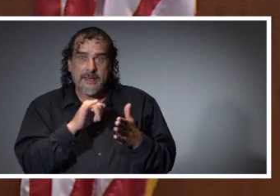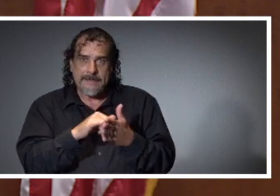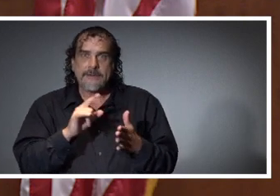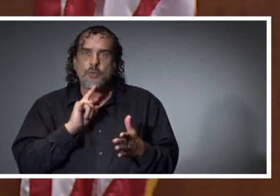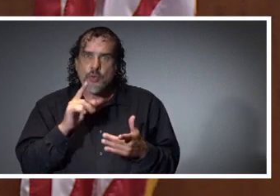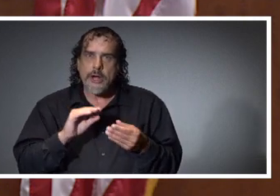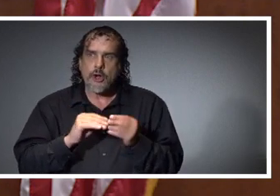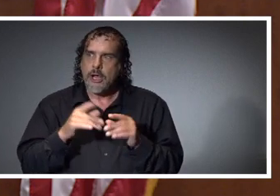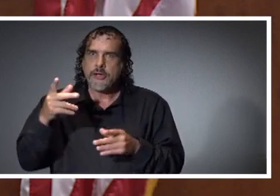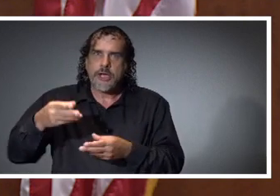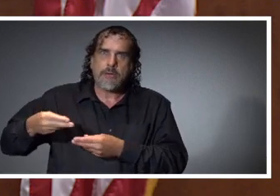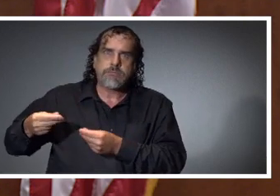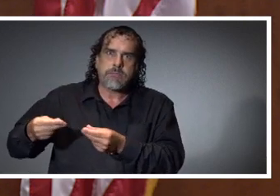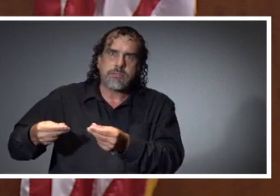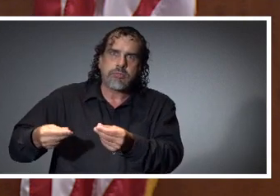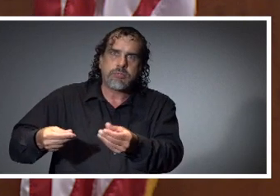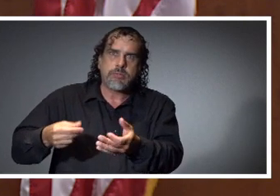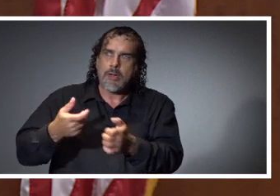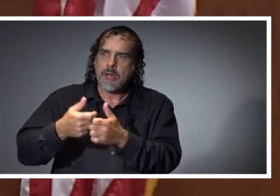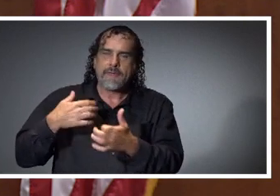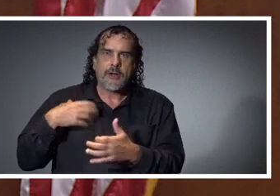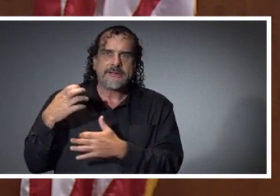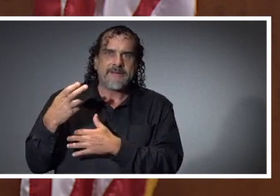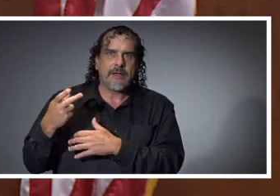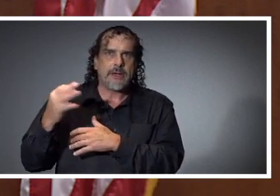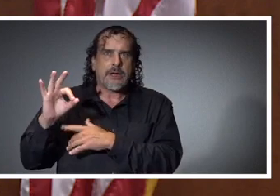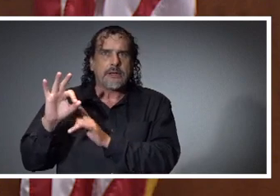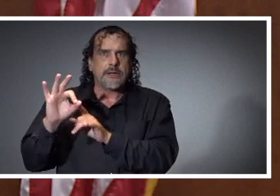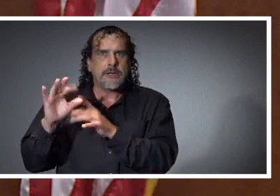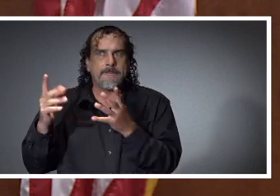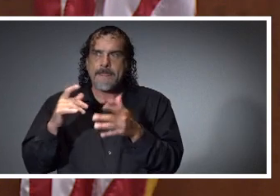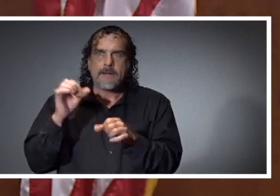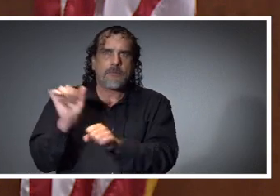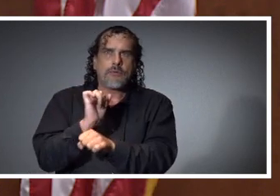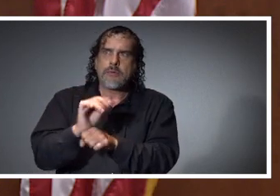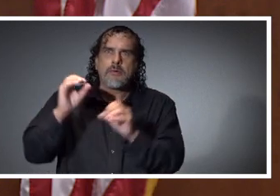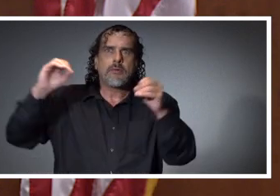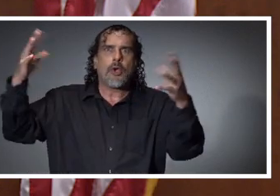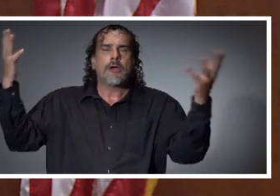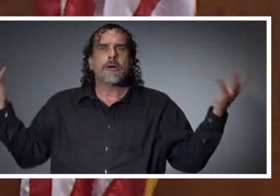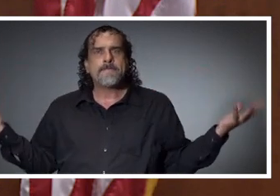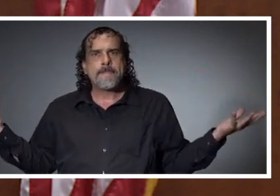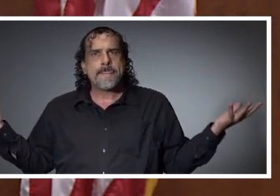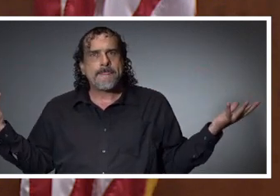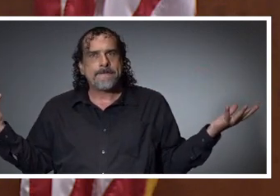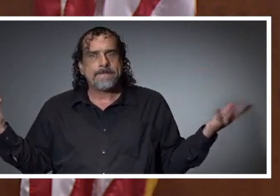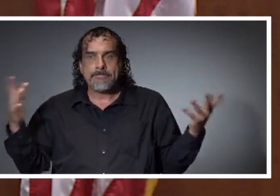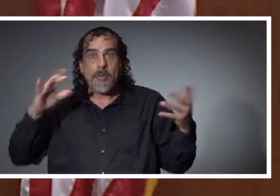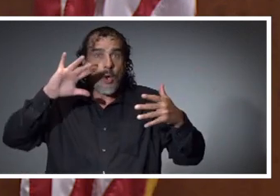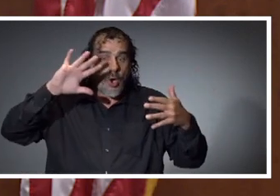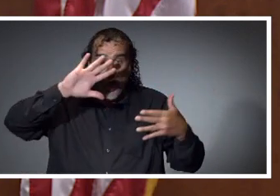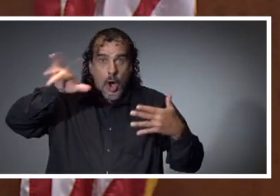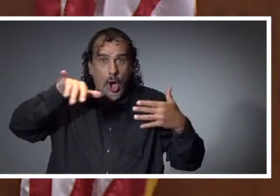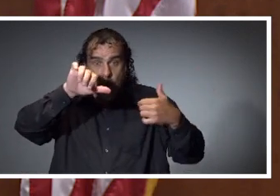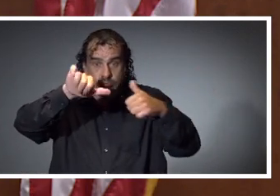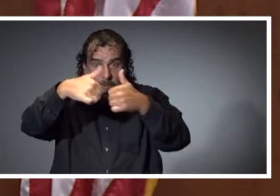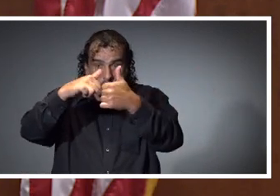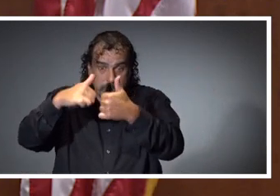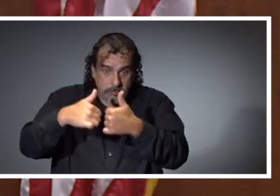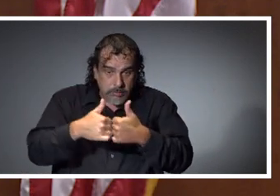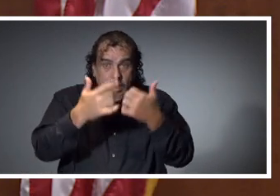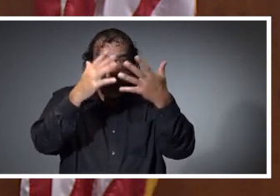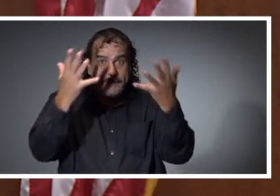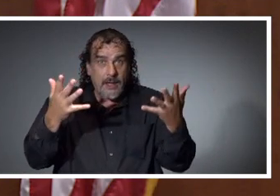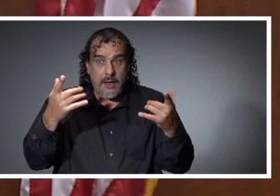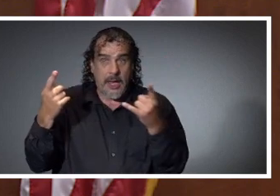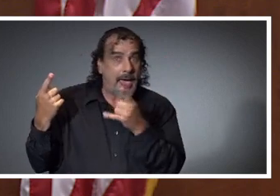upon real expectations. And keep in mind, all of this and all of these financial challenges are in lieu